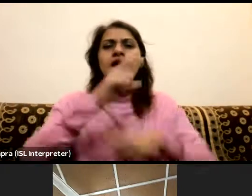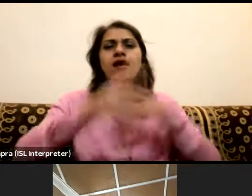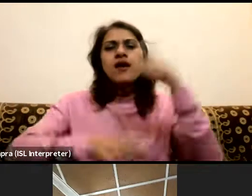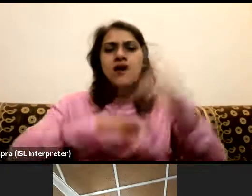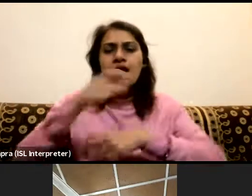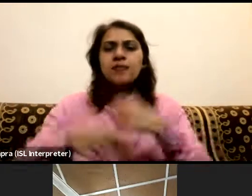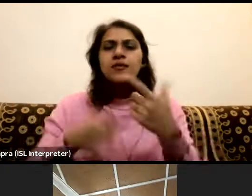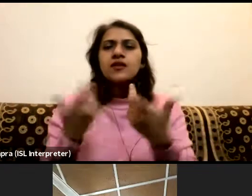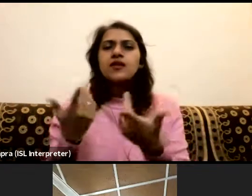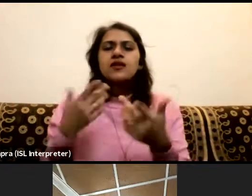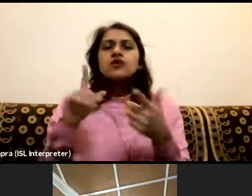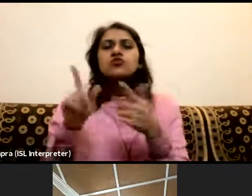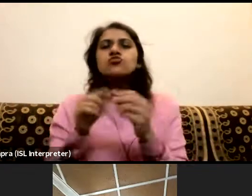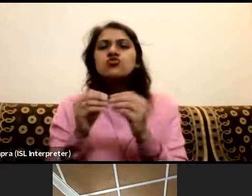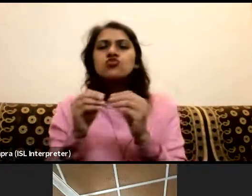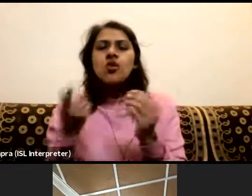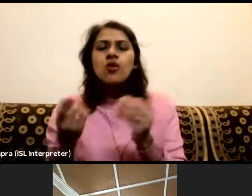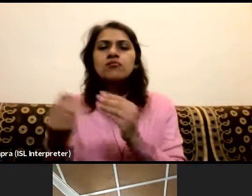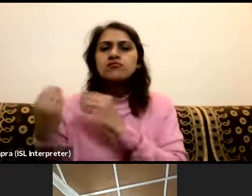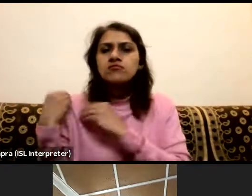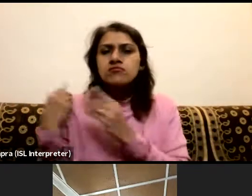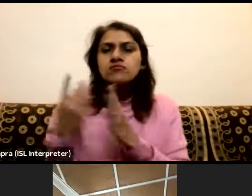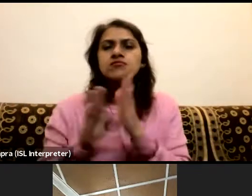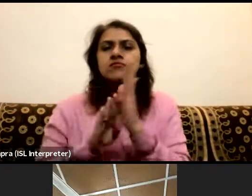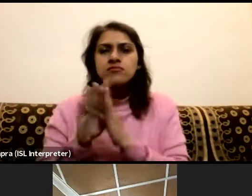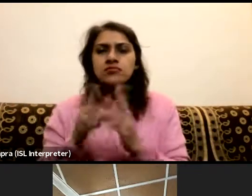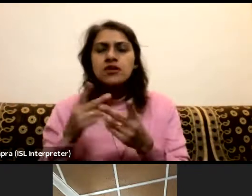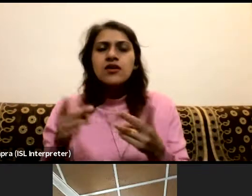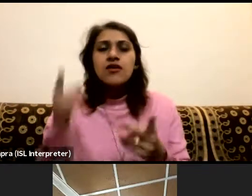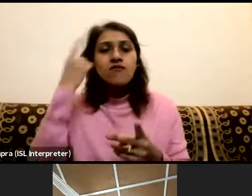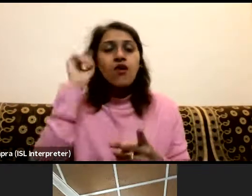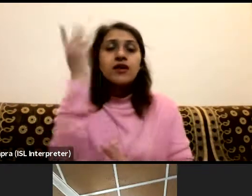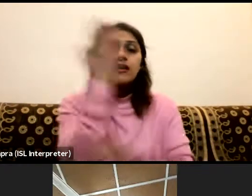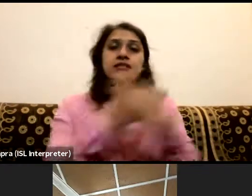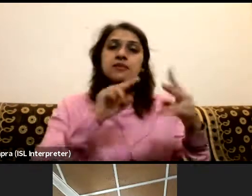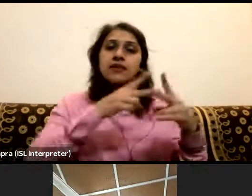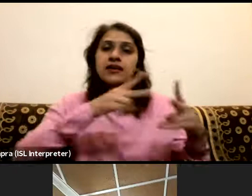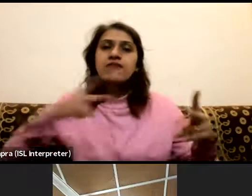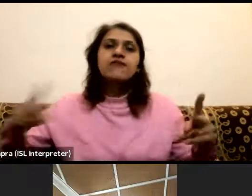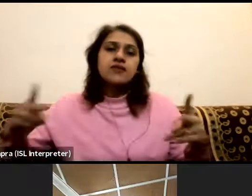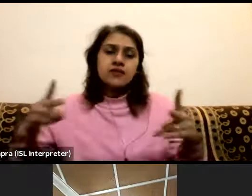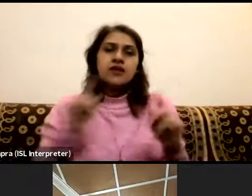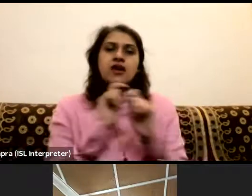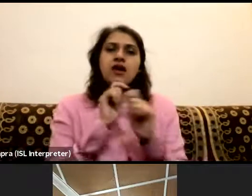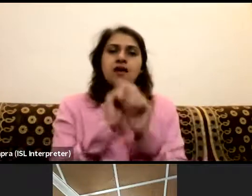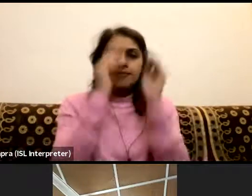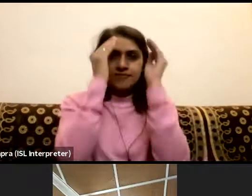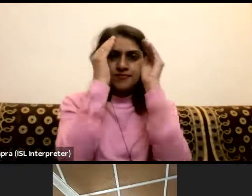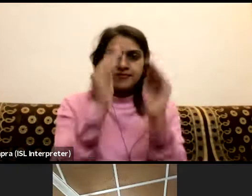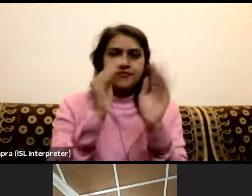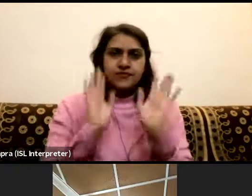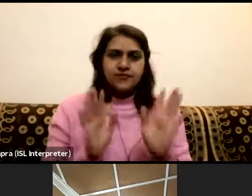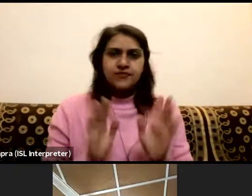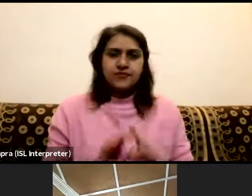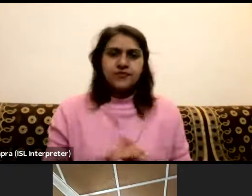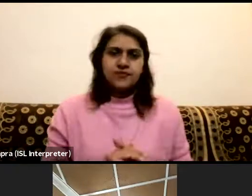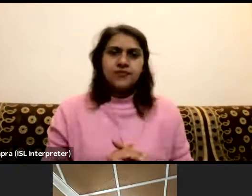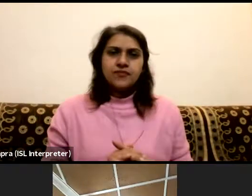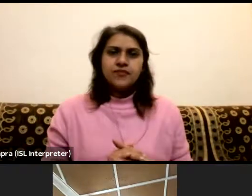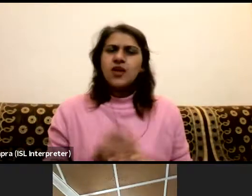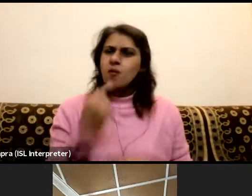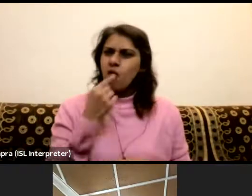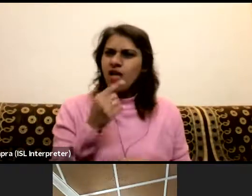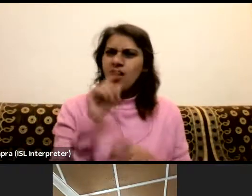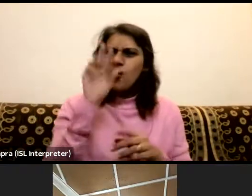job roles that can be suitable for persons with various disabilities. And I will not call them exactly